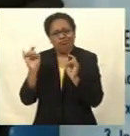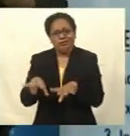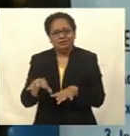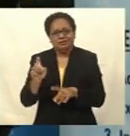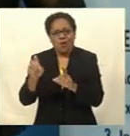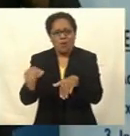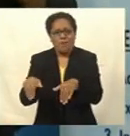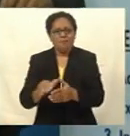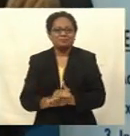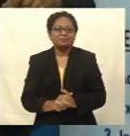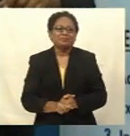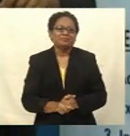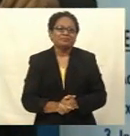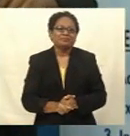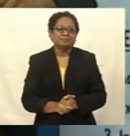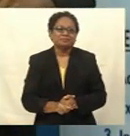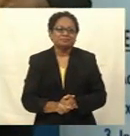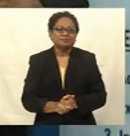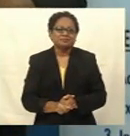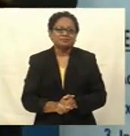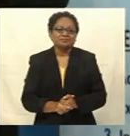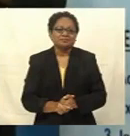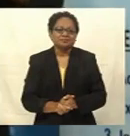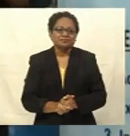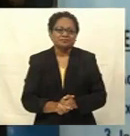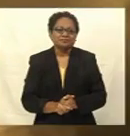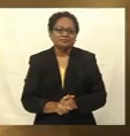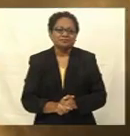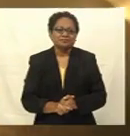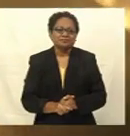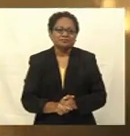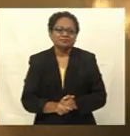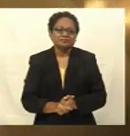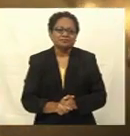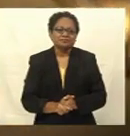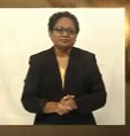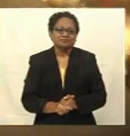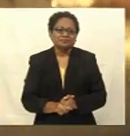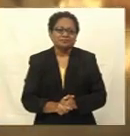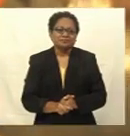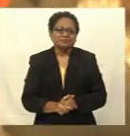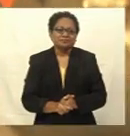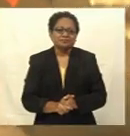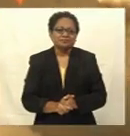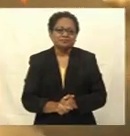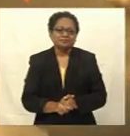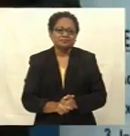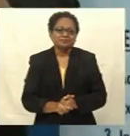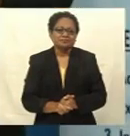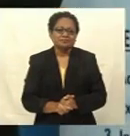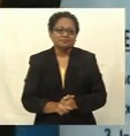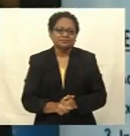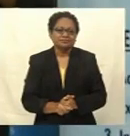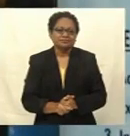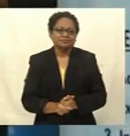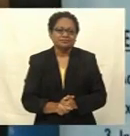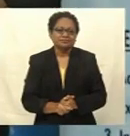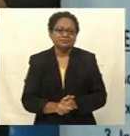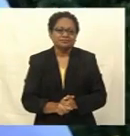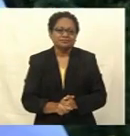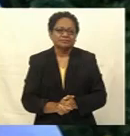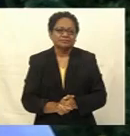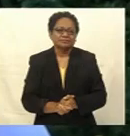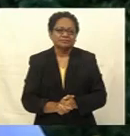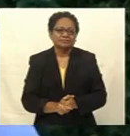someone you know is experiencing domestic violence, please call the National Domestic Violence Helpline number